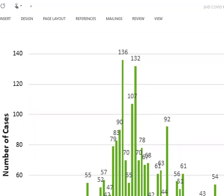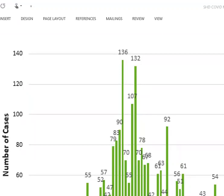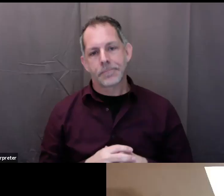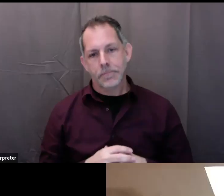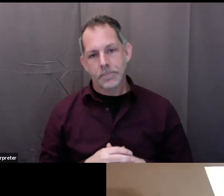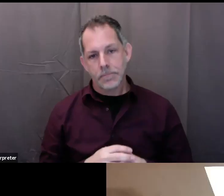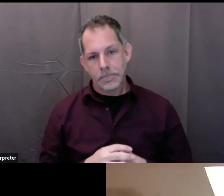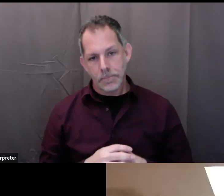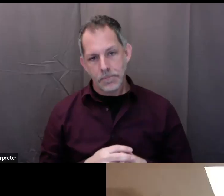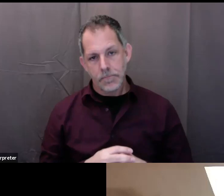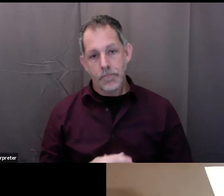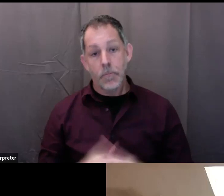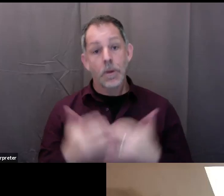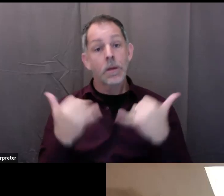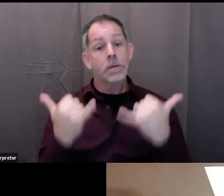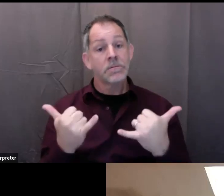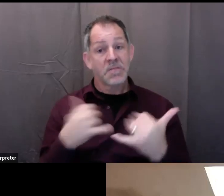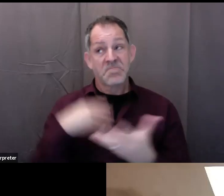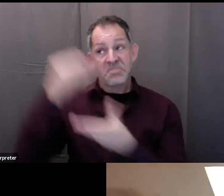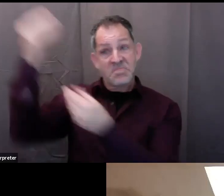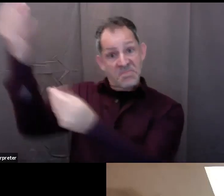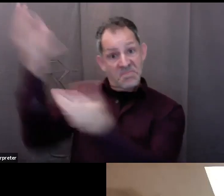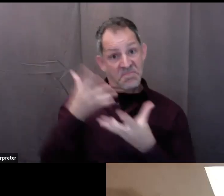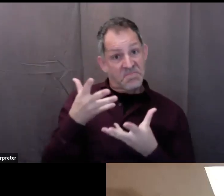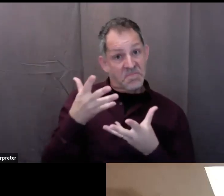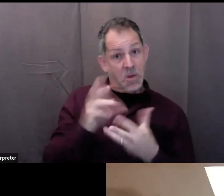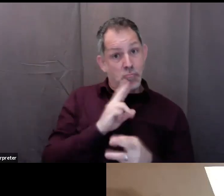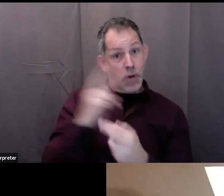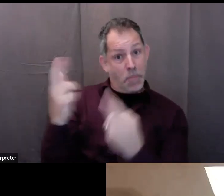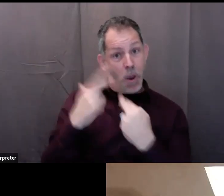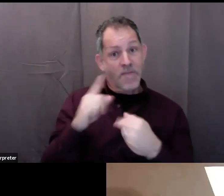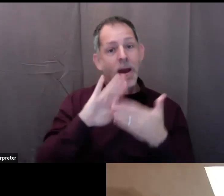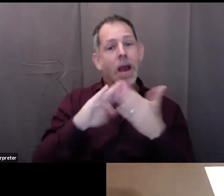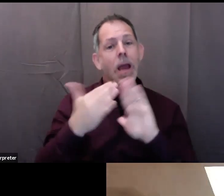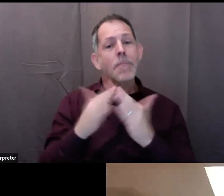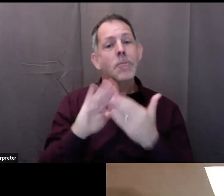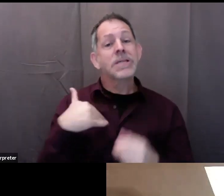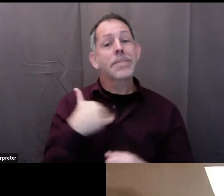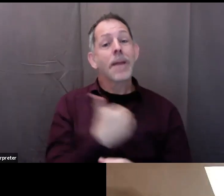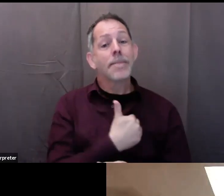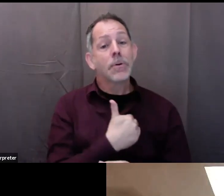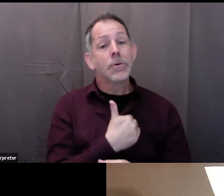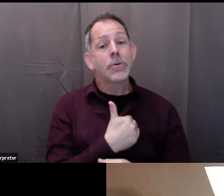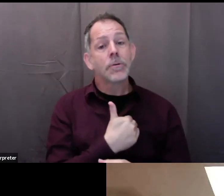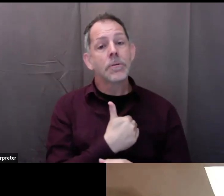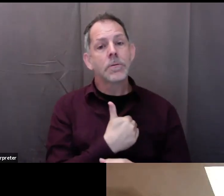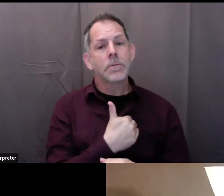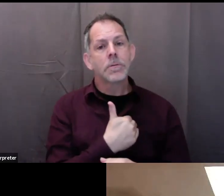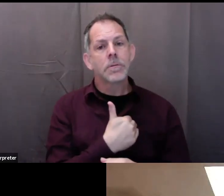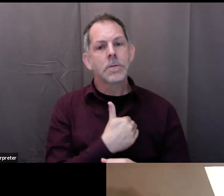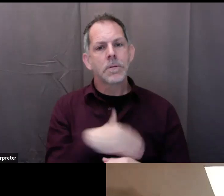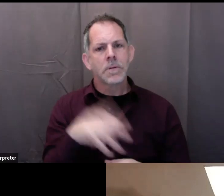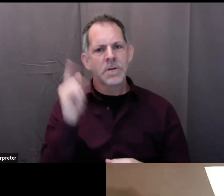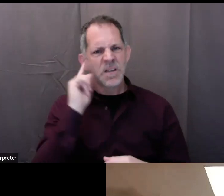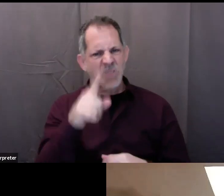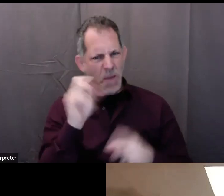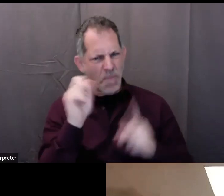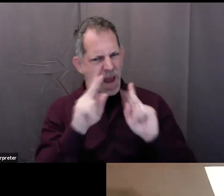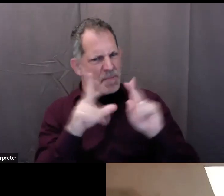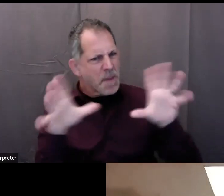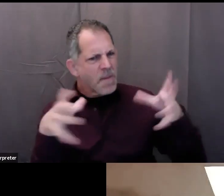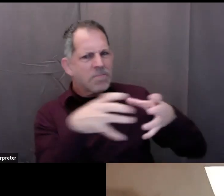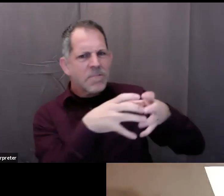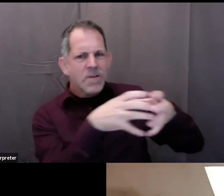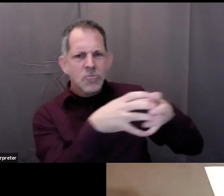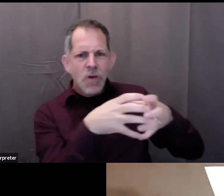community about large gatherings occurring, and in a manner and size